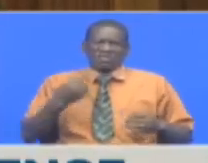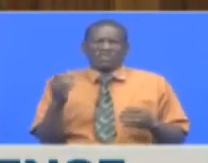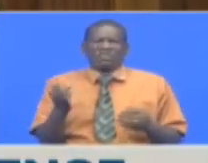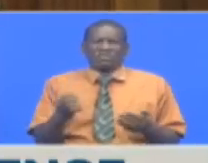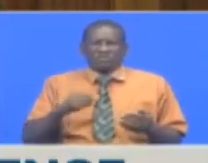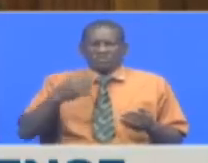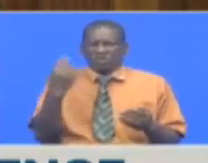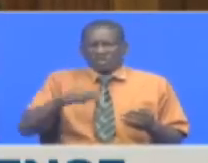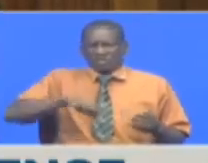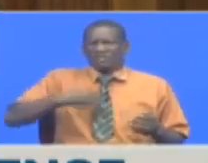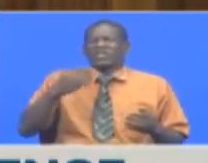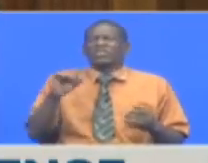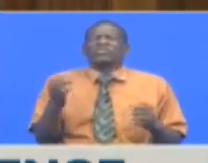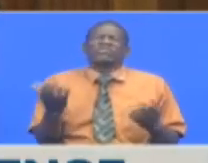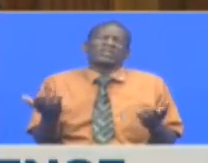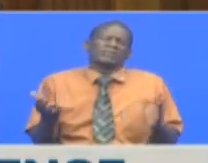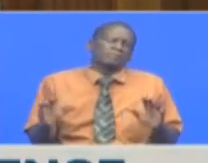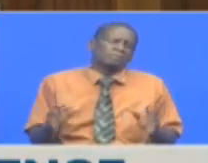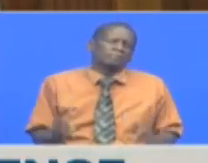of